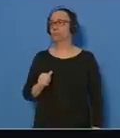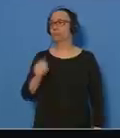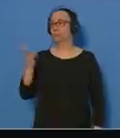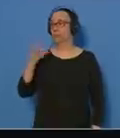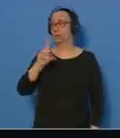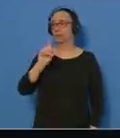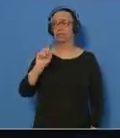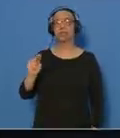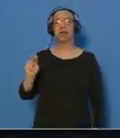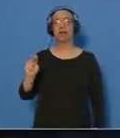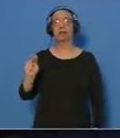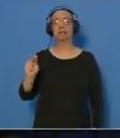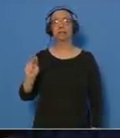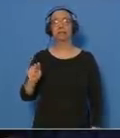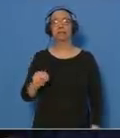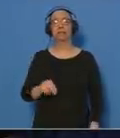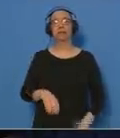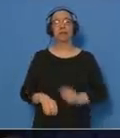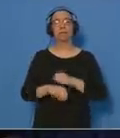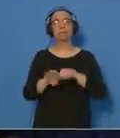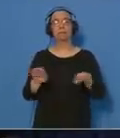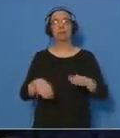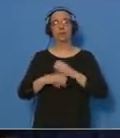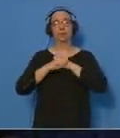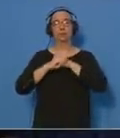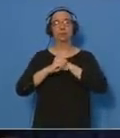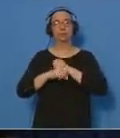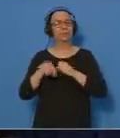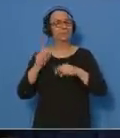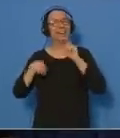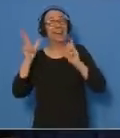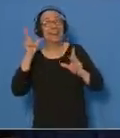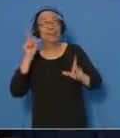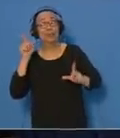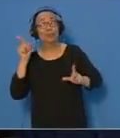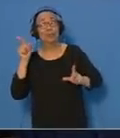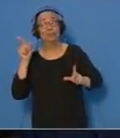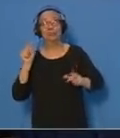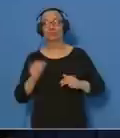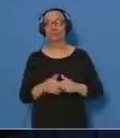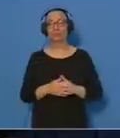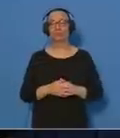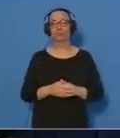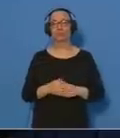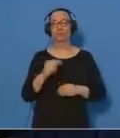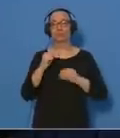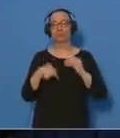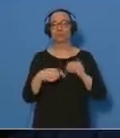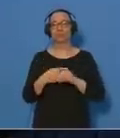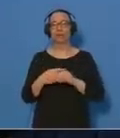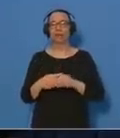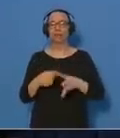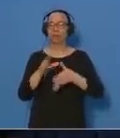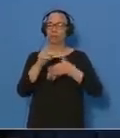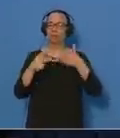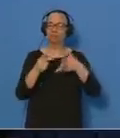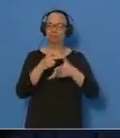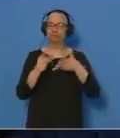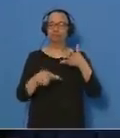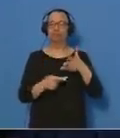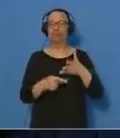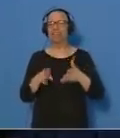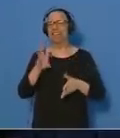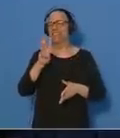Don Burgess, Bermuda Broadcasting Company. Can't hear you. In terms of population of 64,000 people, how